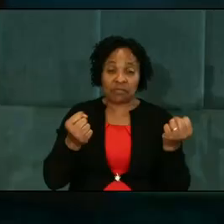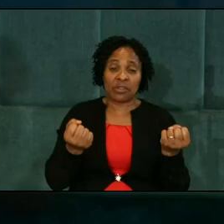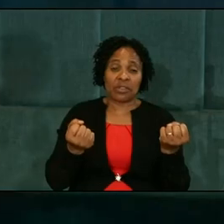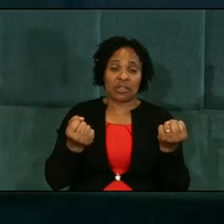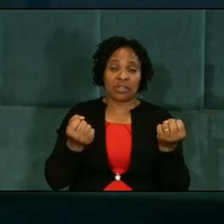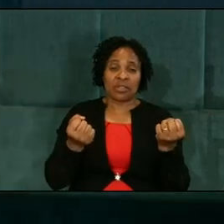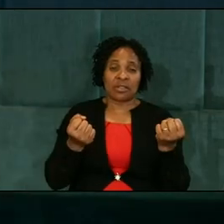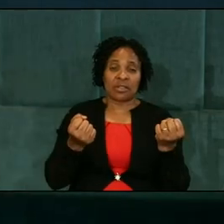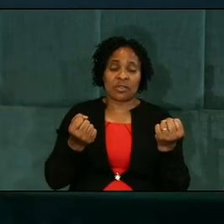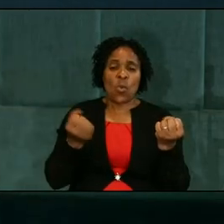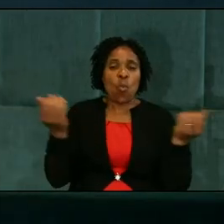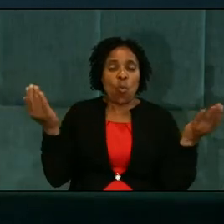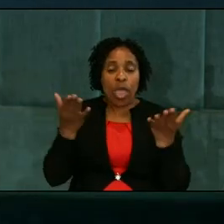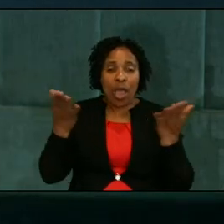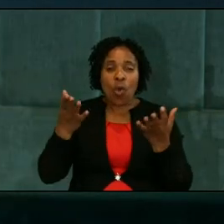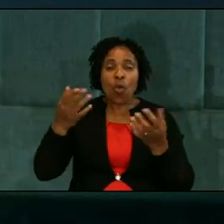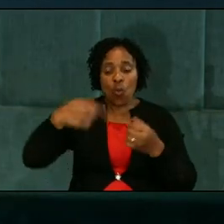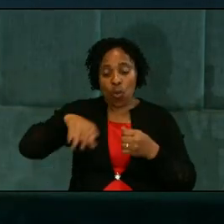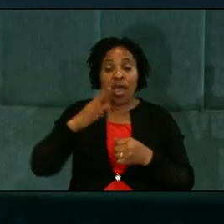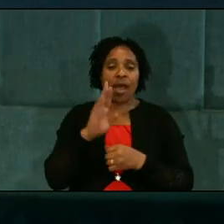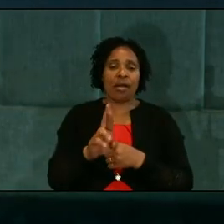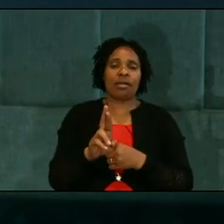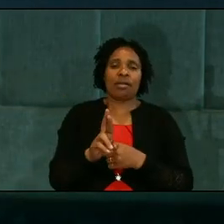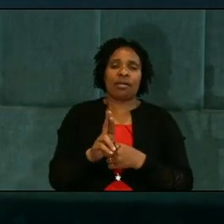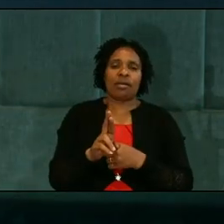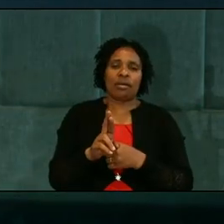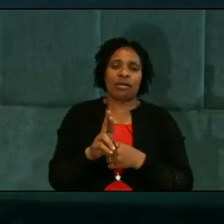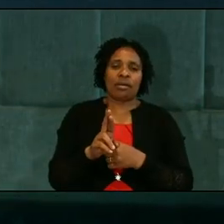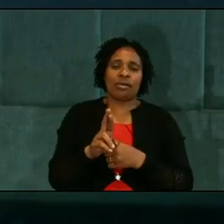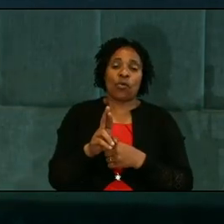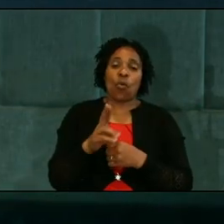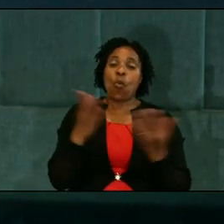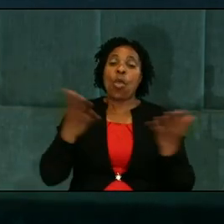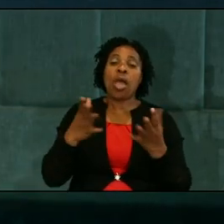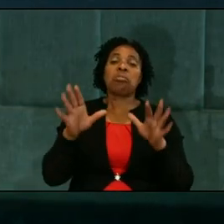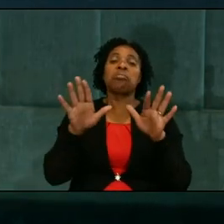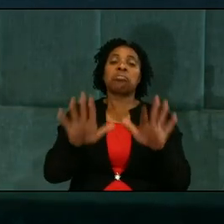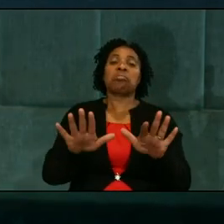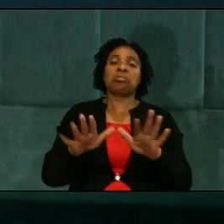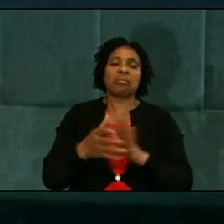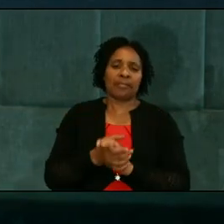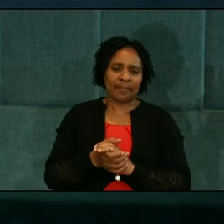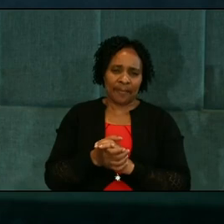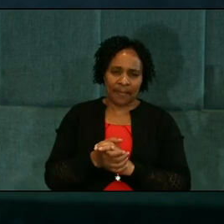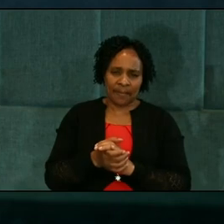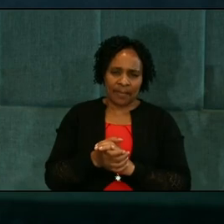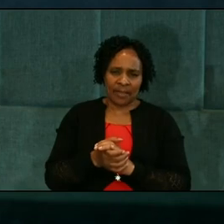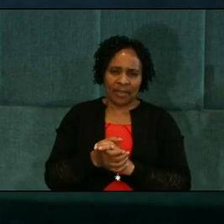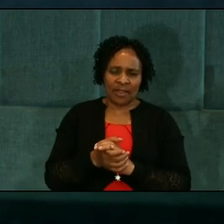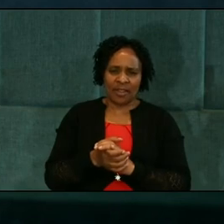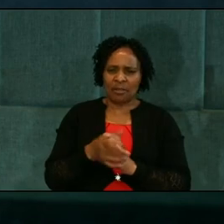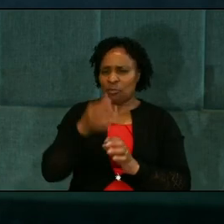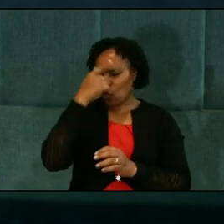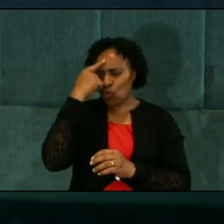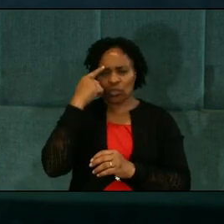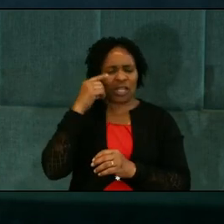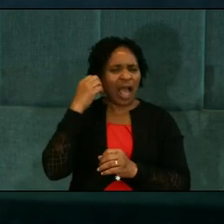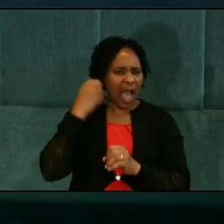Lukewarm is where we, watch me, lukewarm is where we sleep. Because we're not too hot, you can't